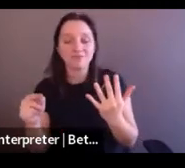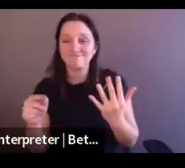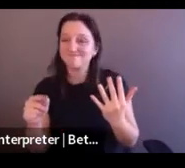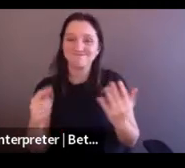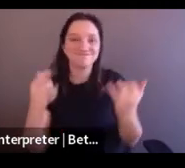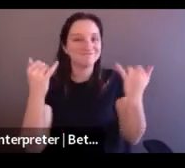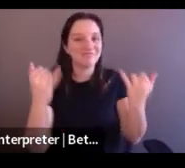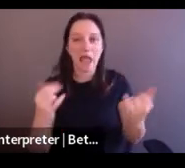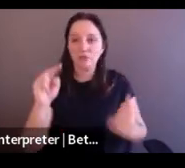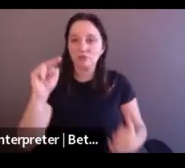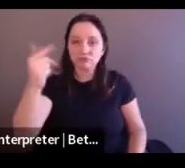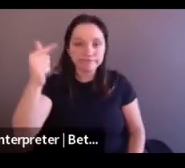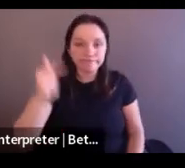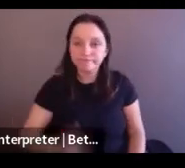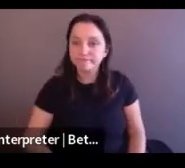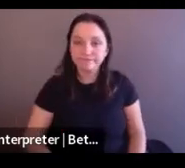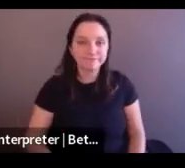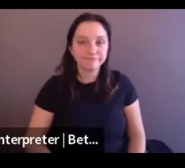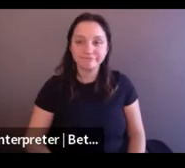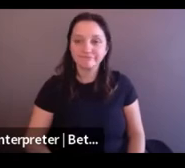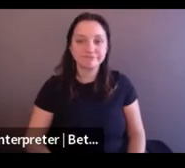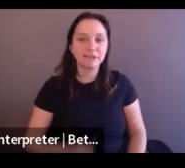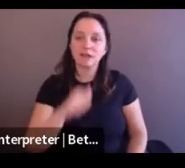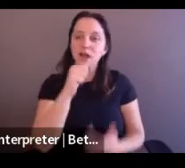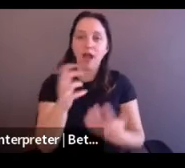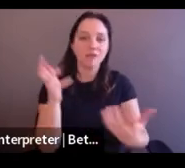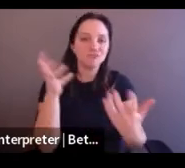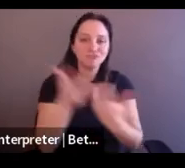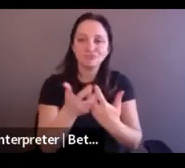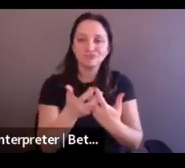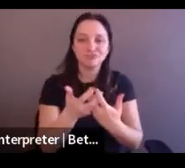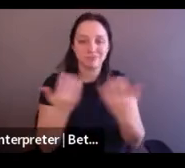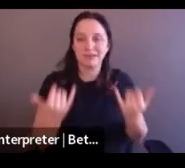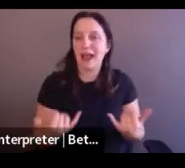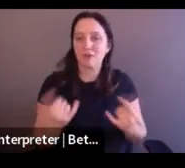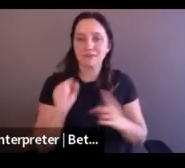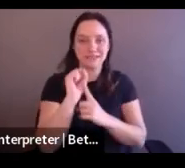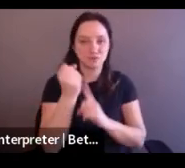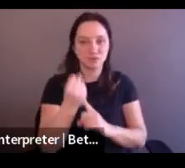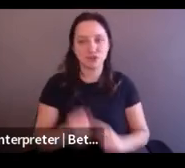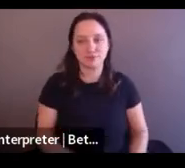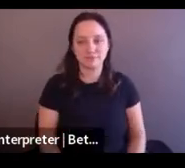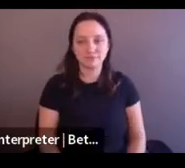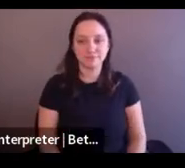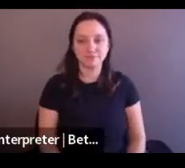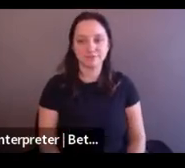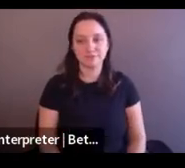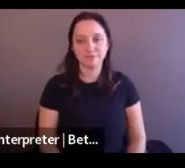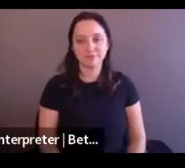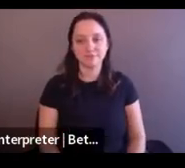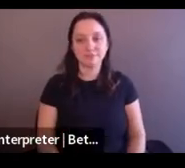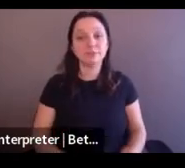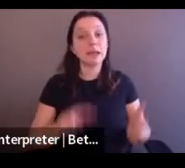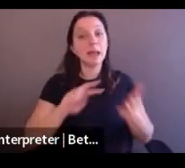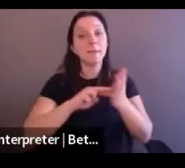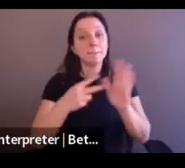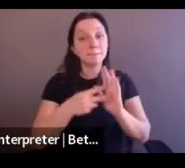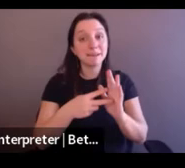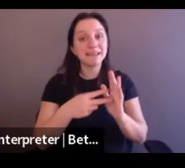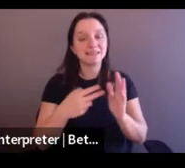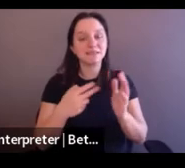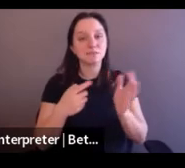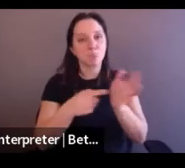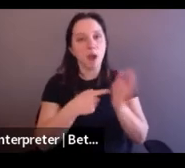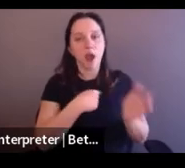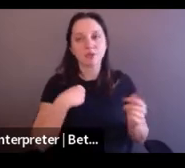yeah, that it's not practical at this time. And at this time, it's really where we have to rethink and think about